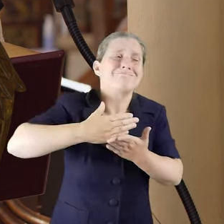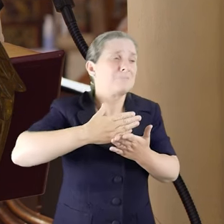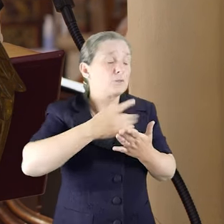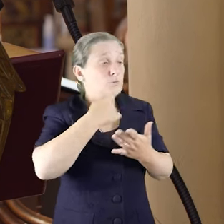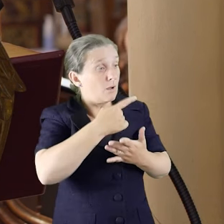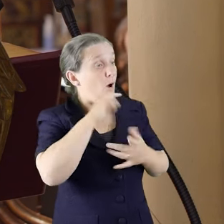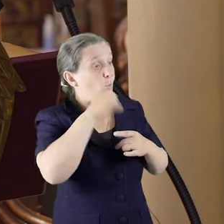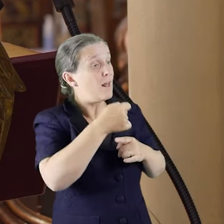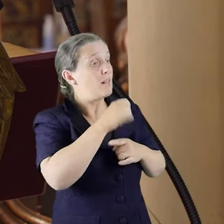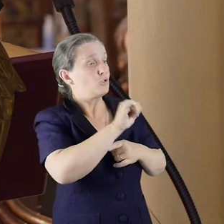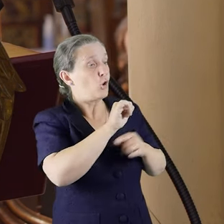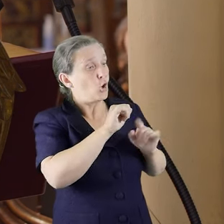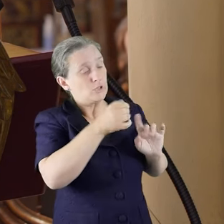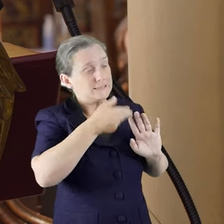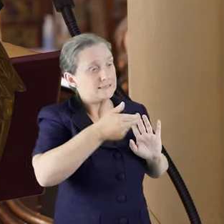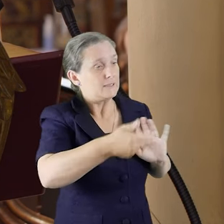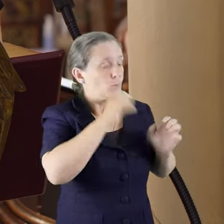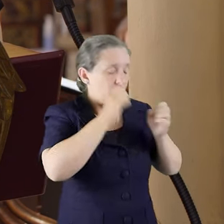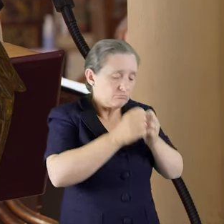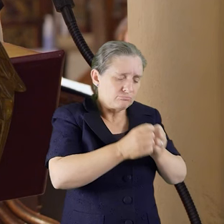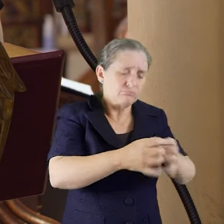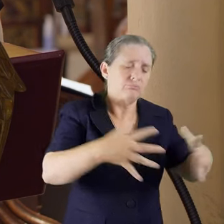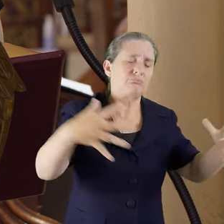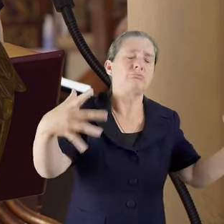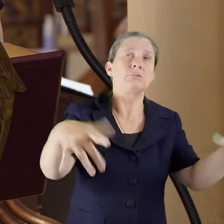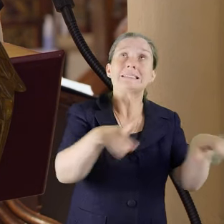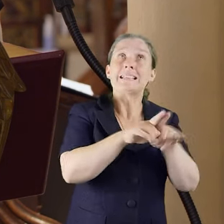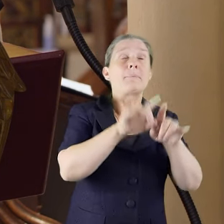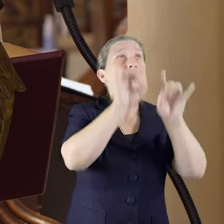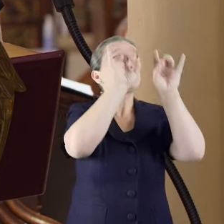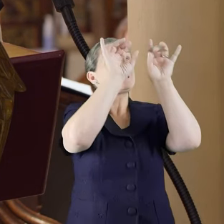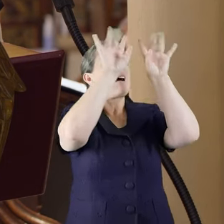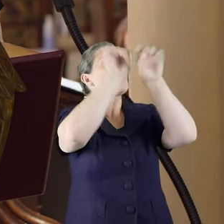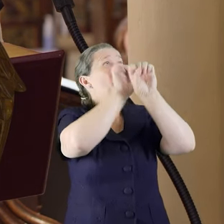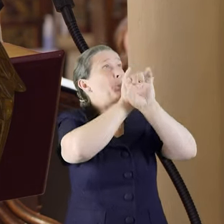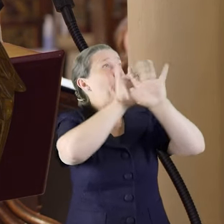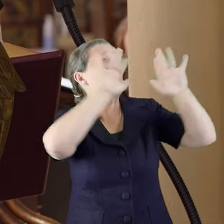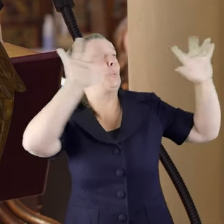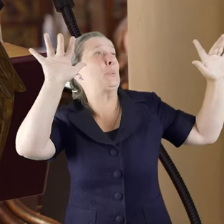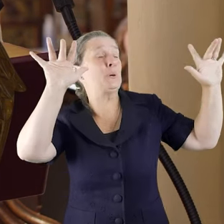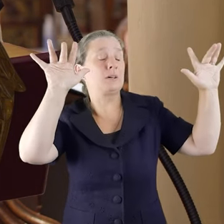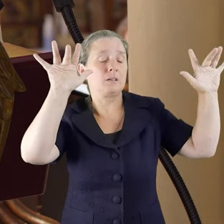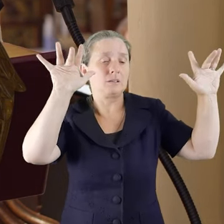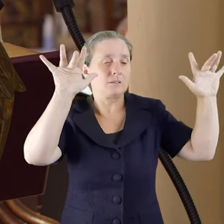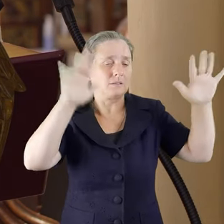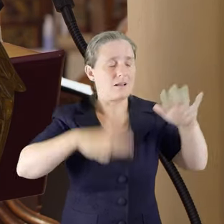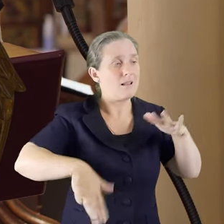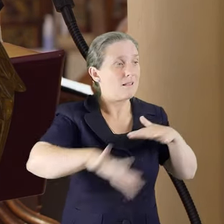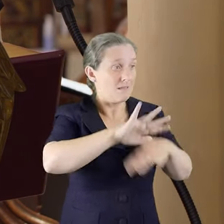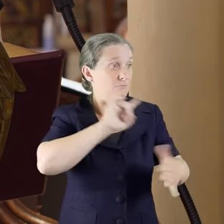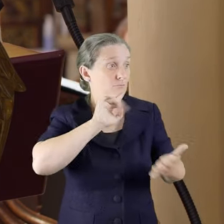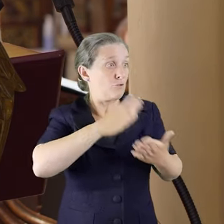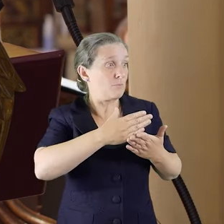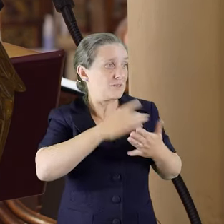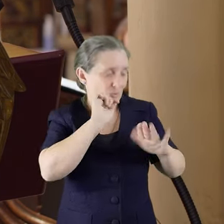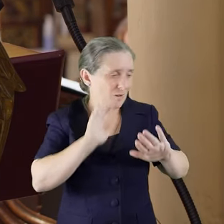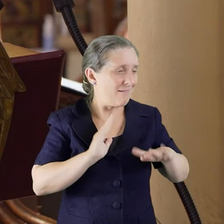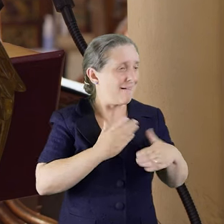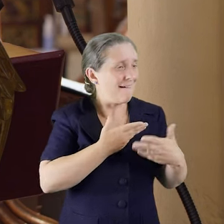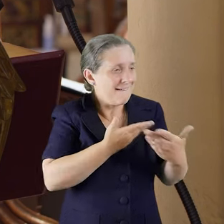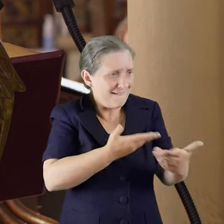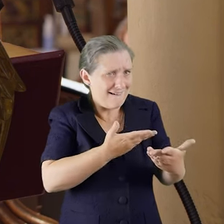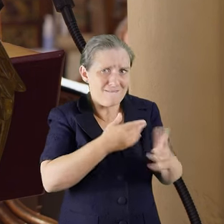them, I will multiply your descendants like the stars of heaven, and all this land that I have